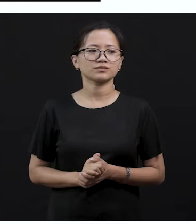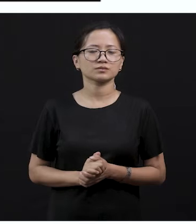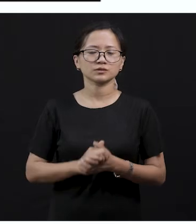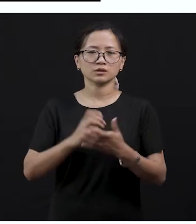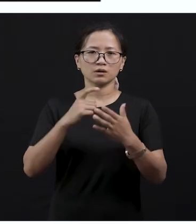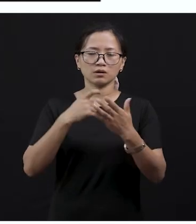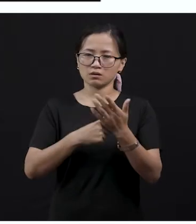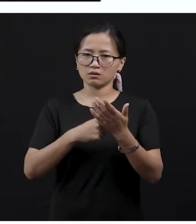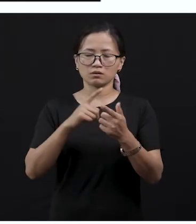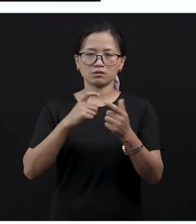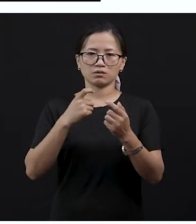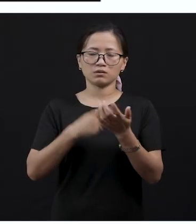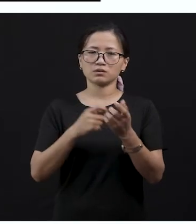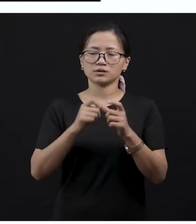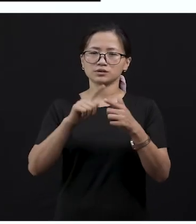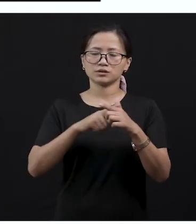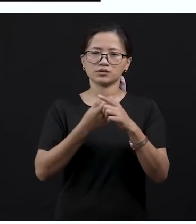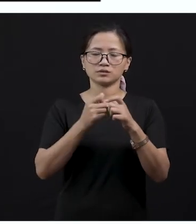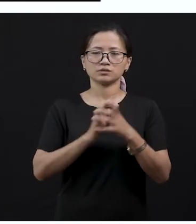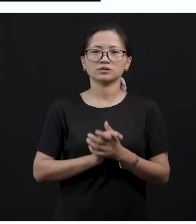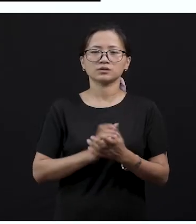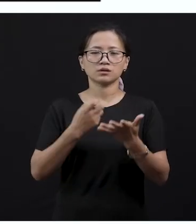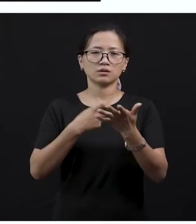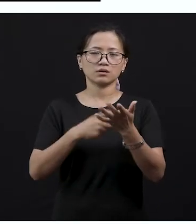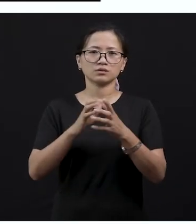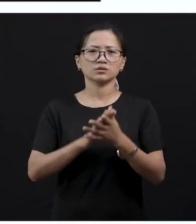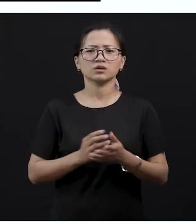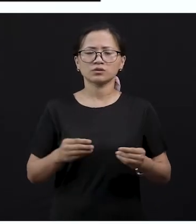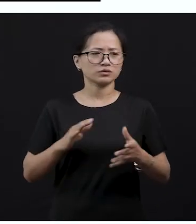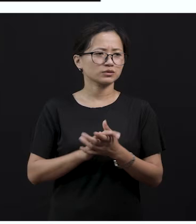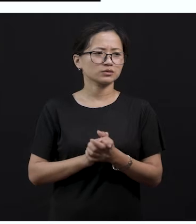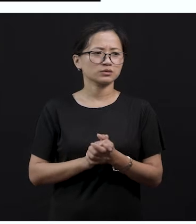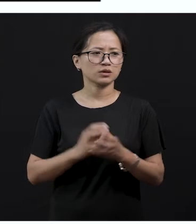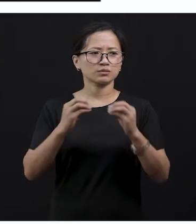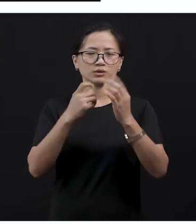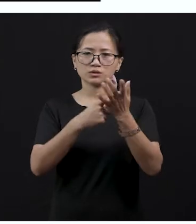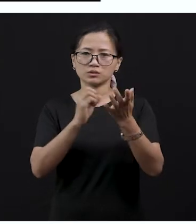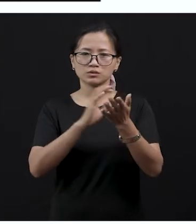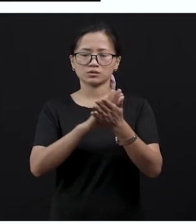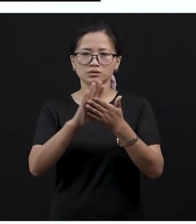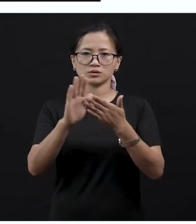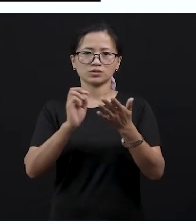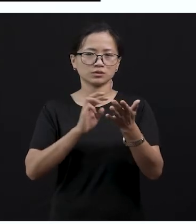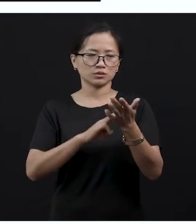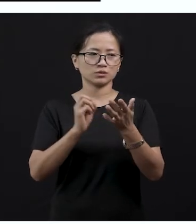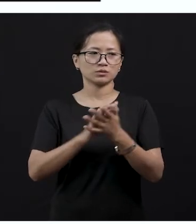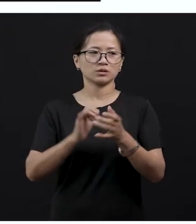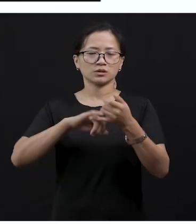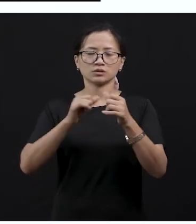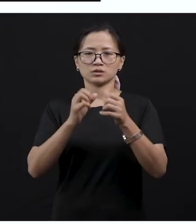Raja Ram Mohan Roy, he was also the founder of Brahmo Samaj. This Brahmo Samaj has also